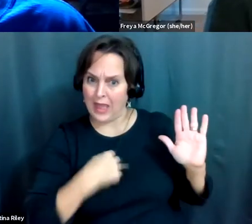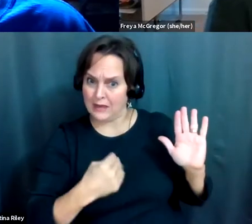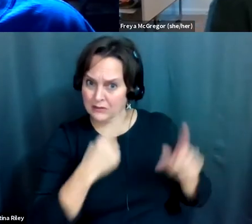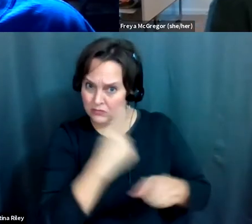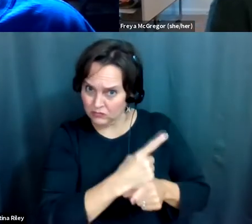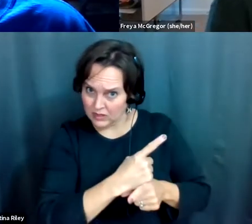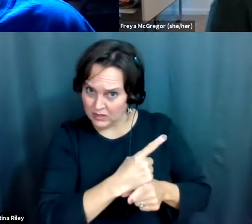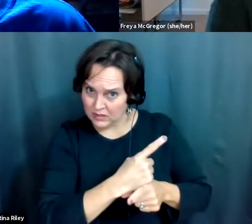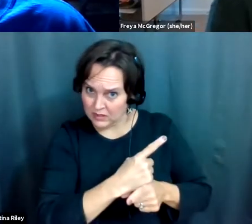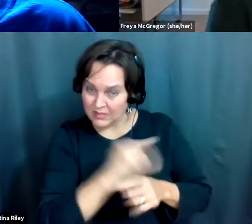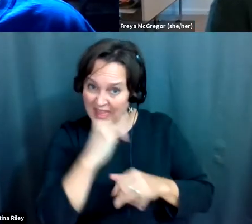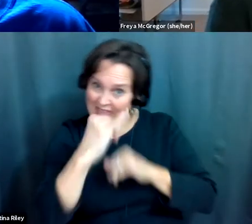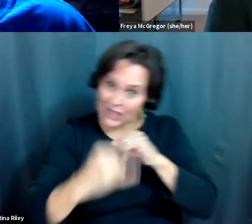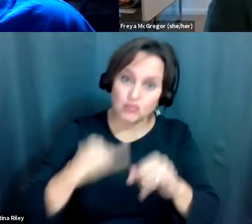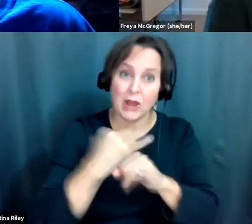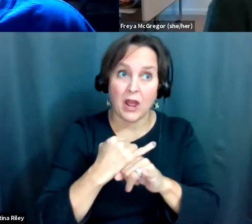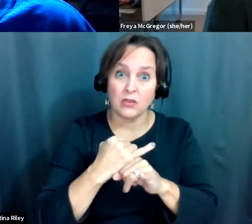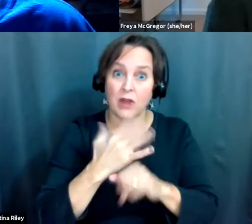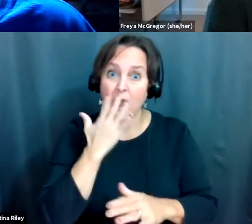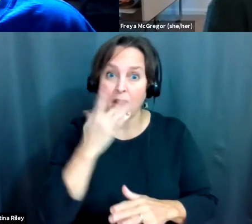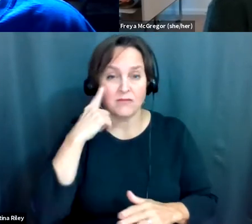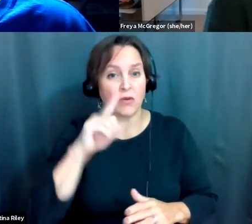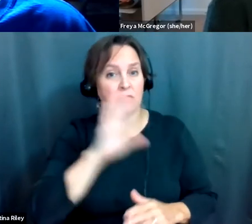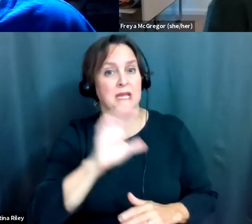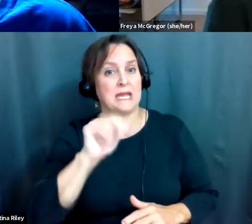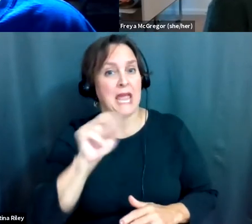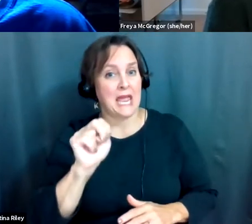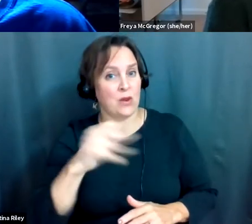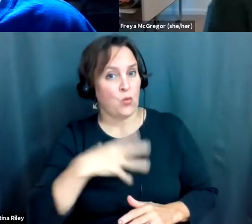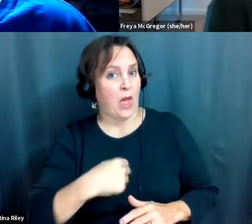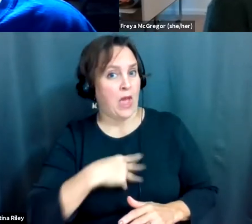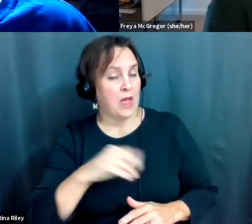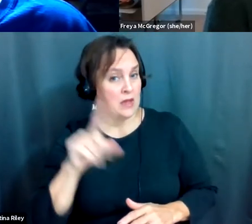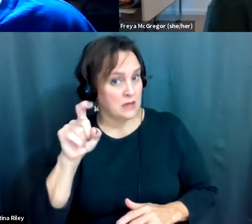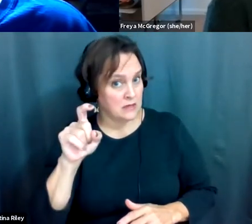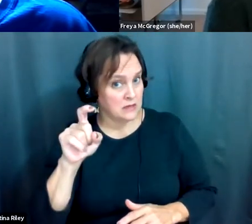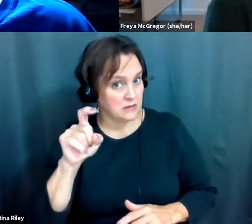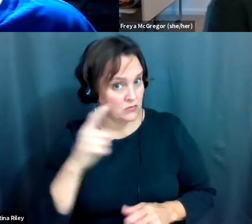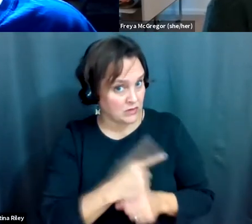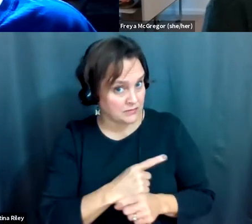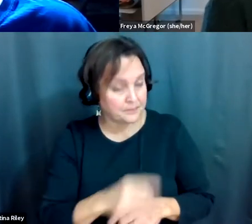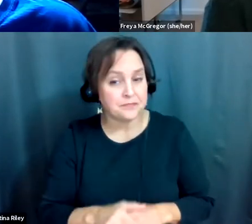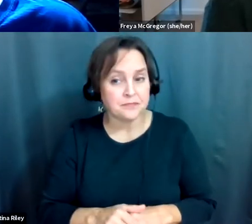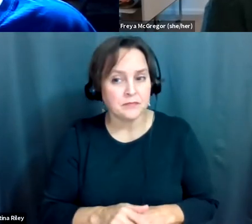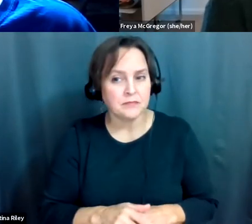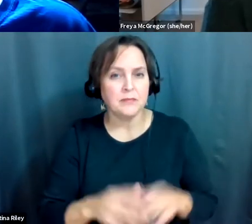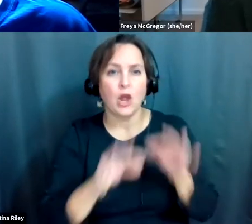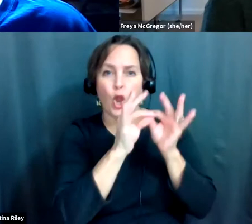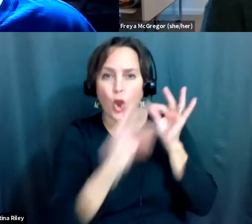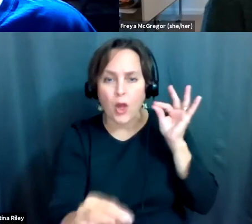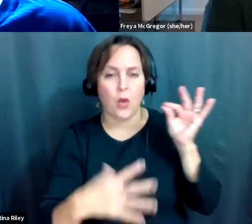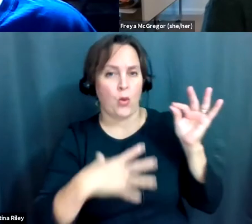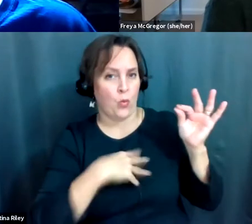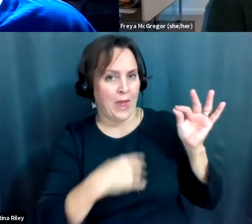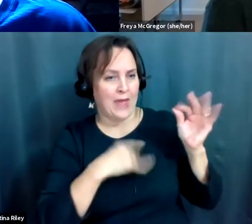which I believe is the international color for, um, folks who are blind or have low vision. So long cane and white